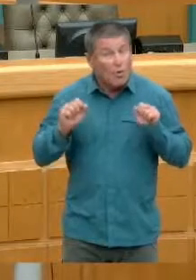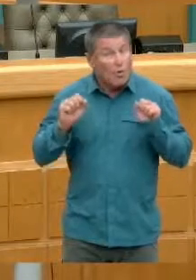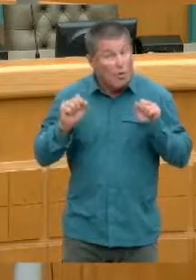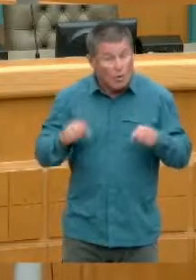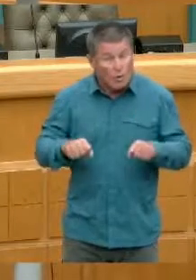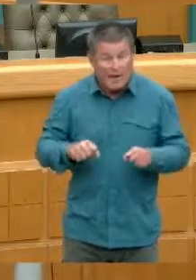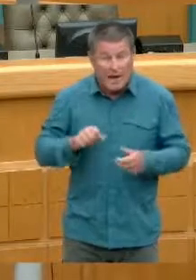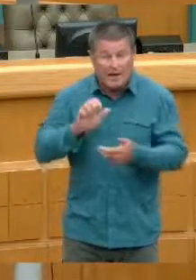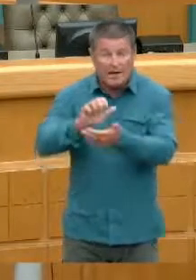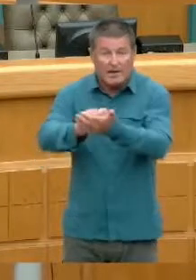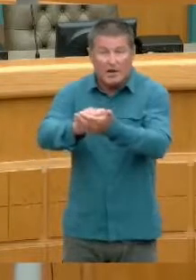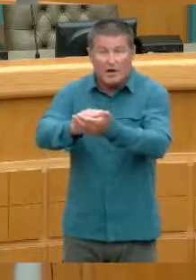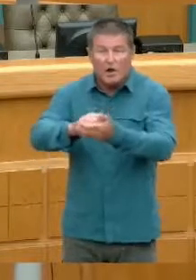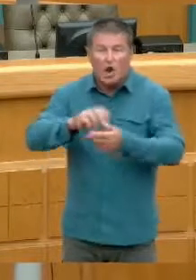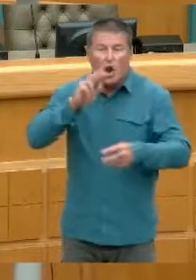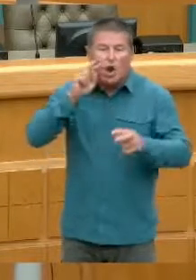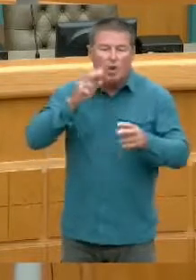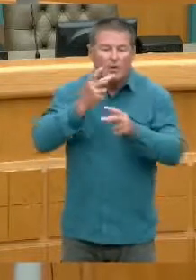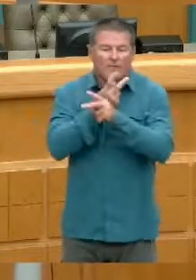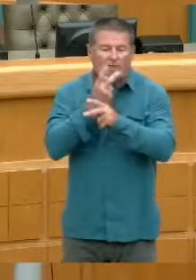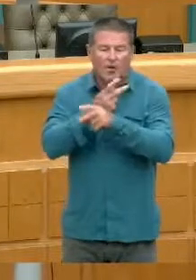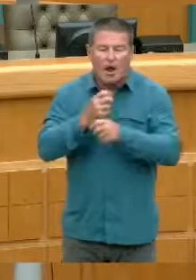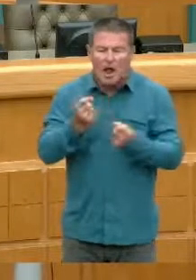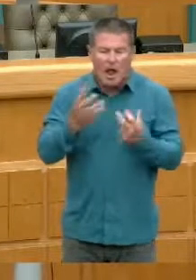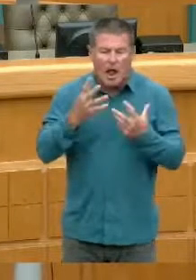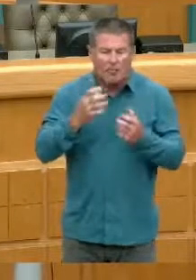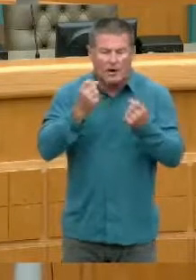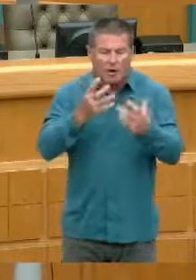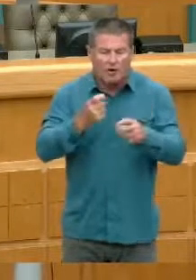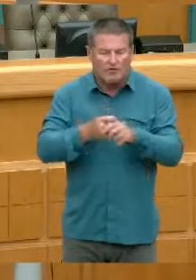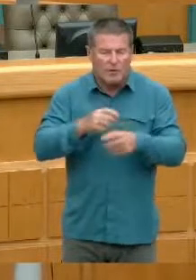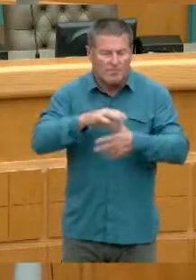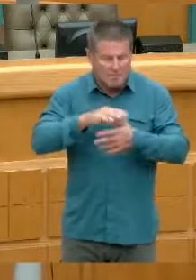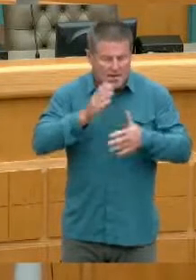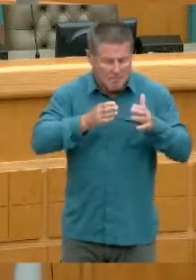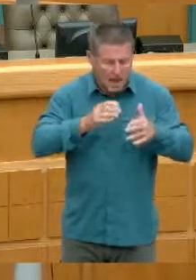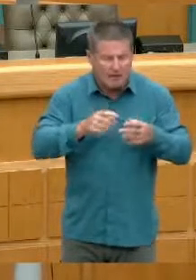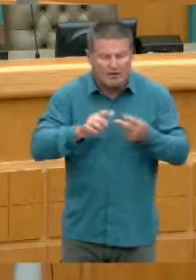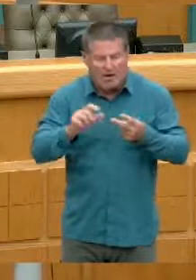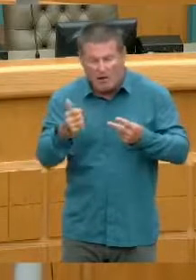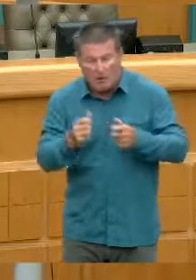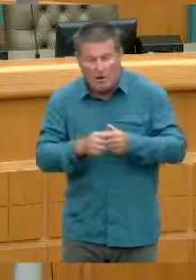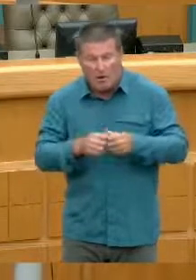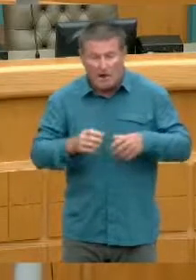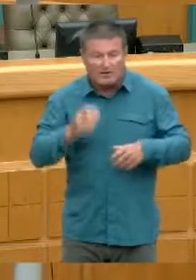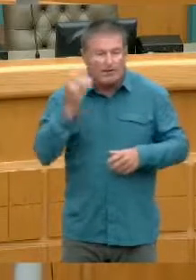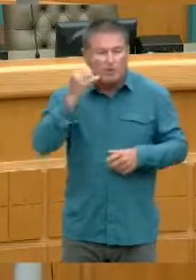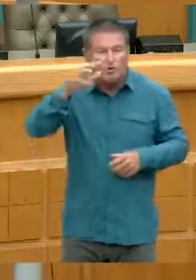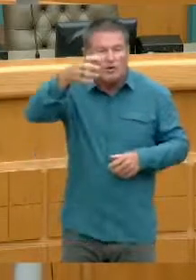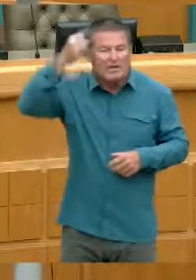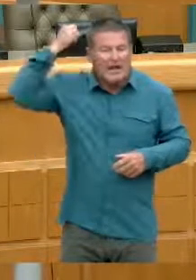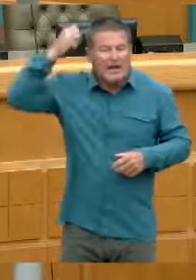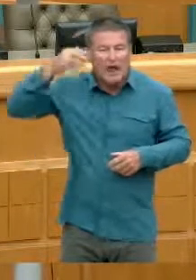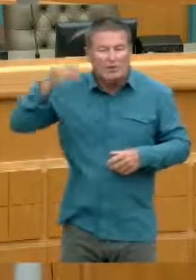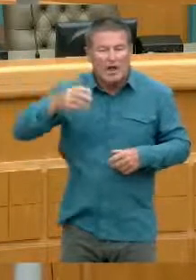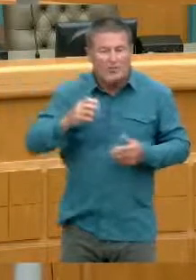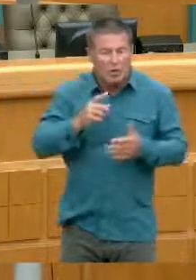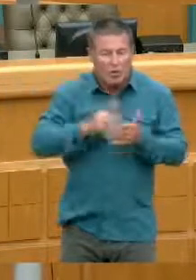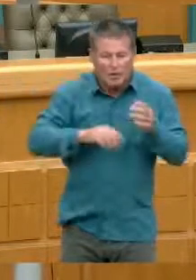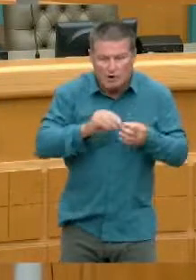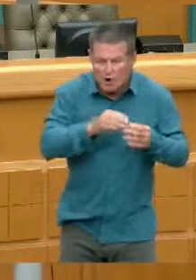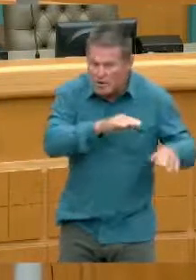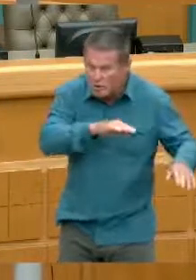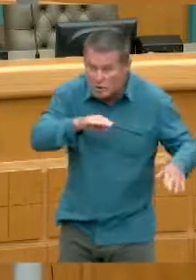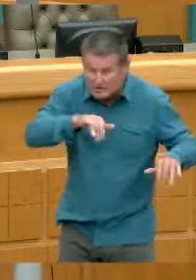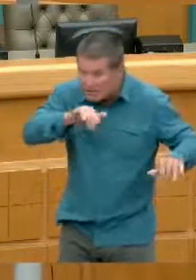cases and see what the curve looks like then, and it's still going up even if we don't pay attention to the outbreaks. So we're coming down